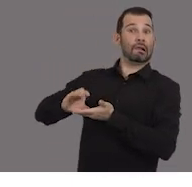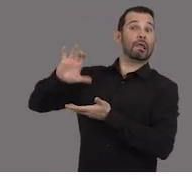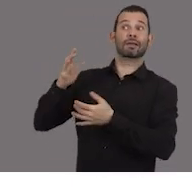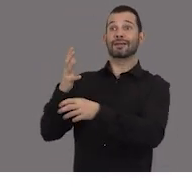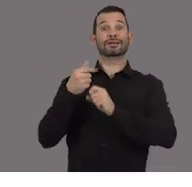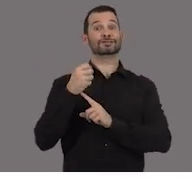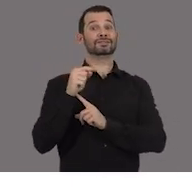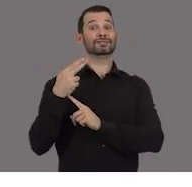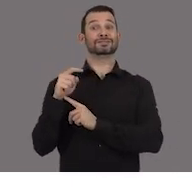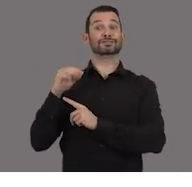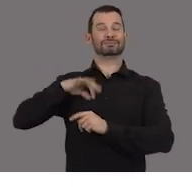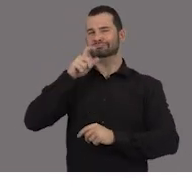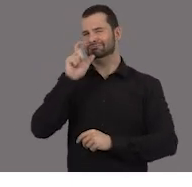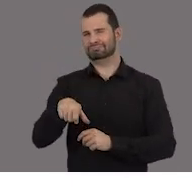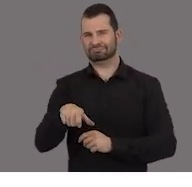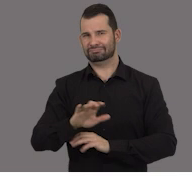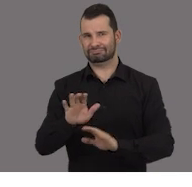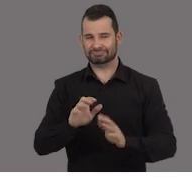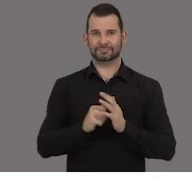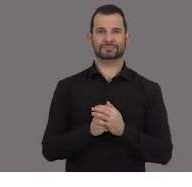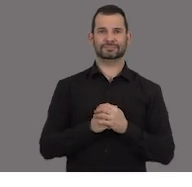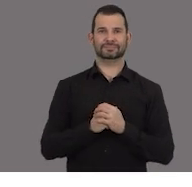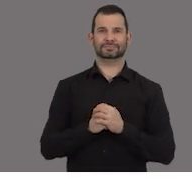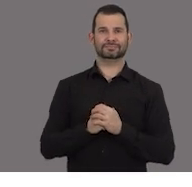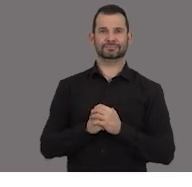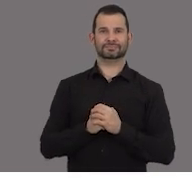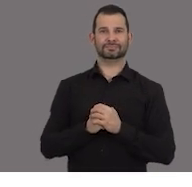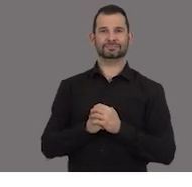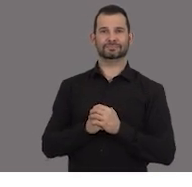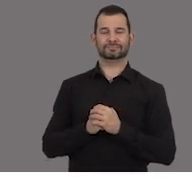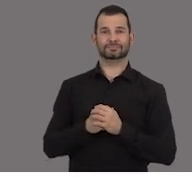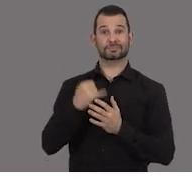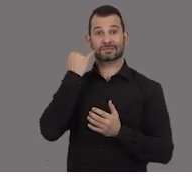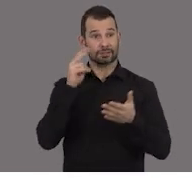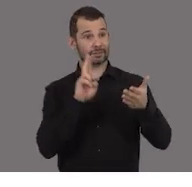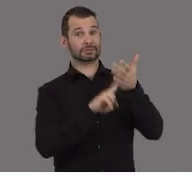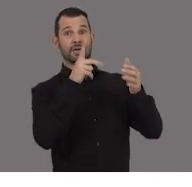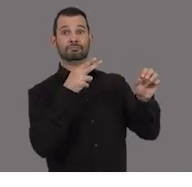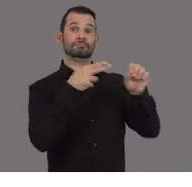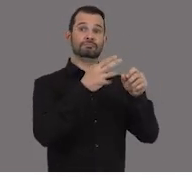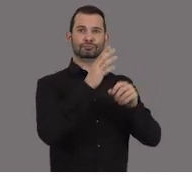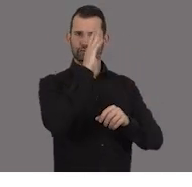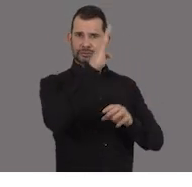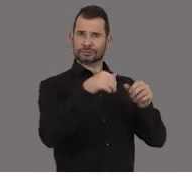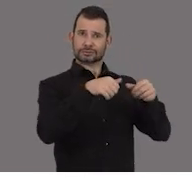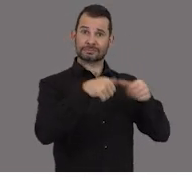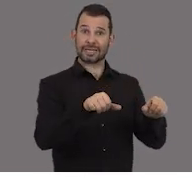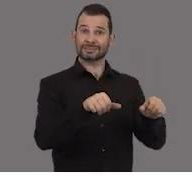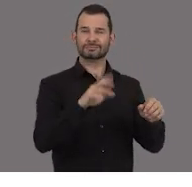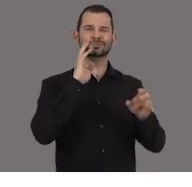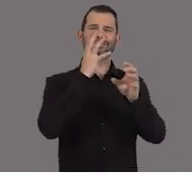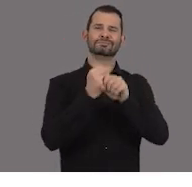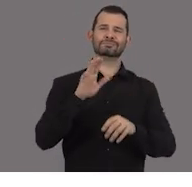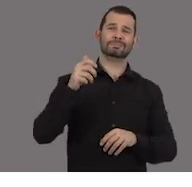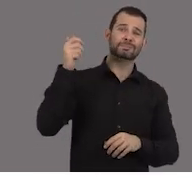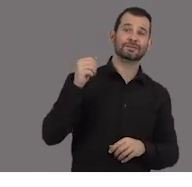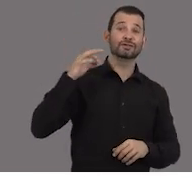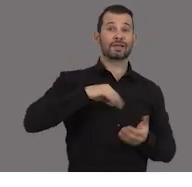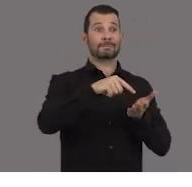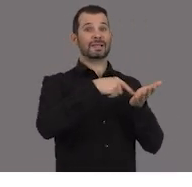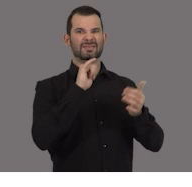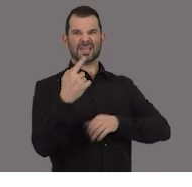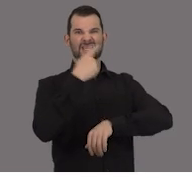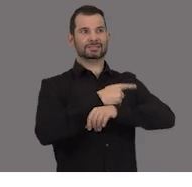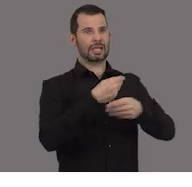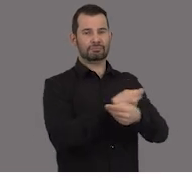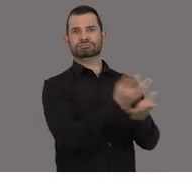to keep your receipts from all the things you purchased to receive the GST/HST credit. If you sign up